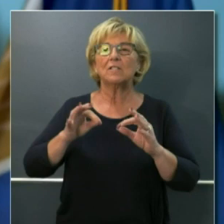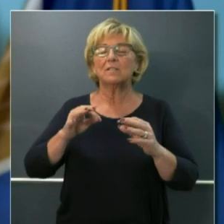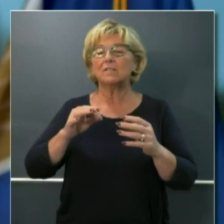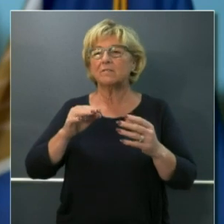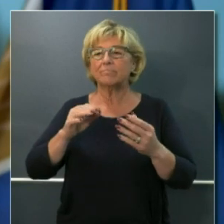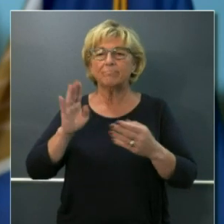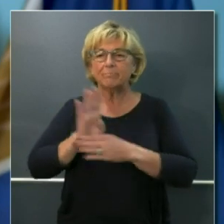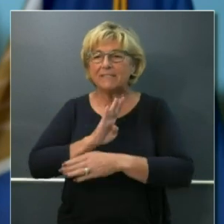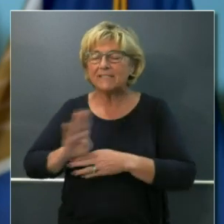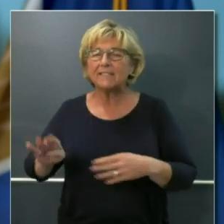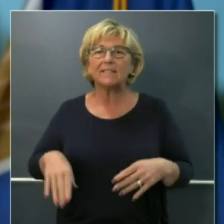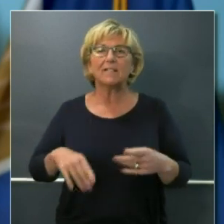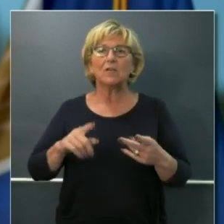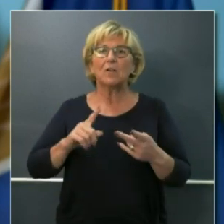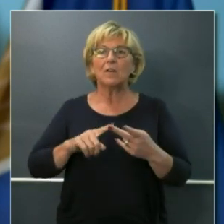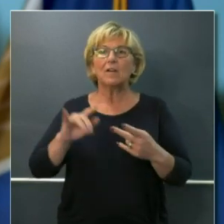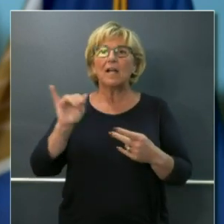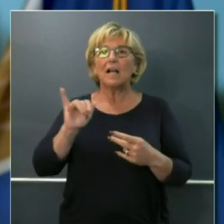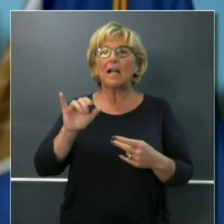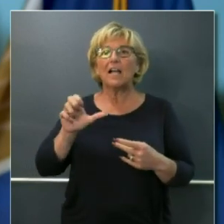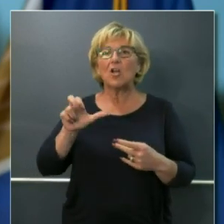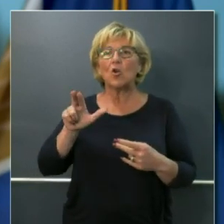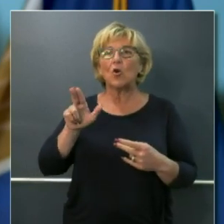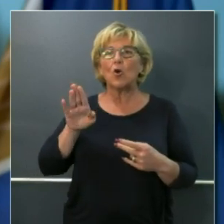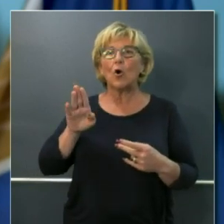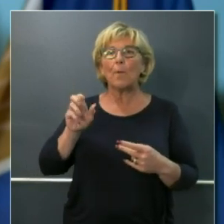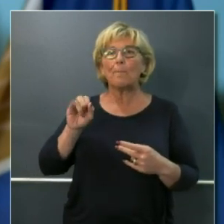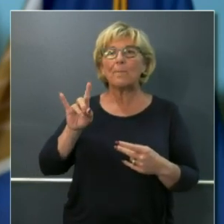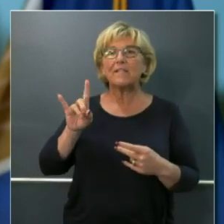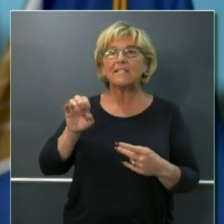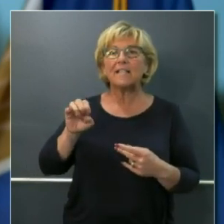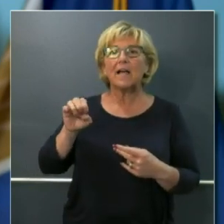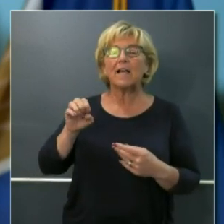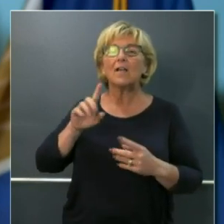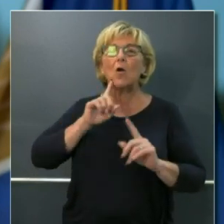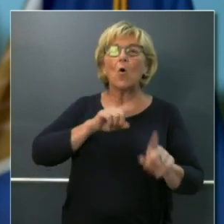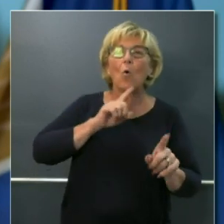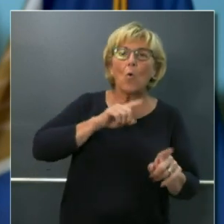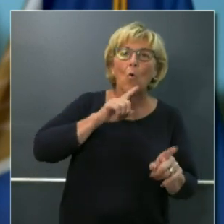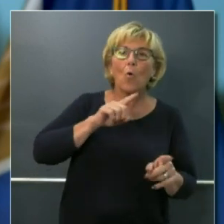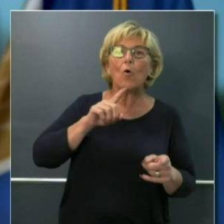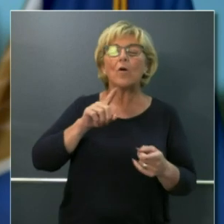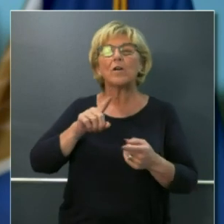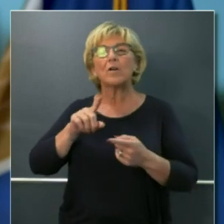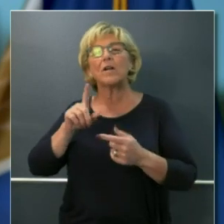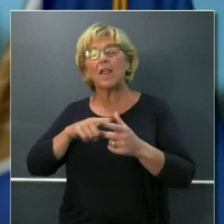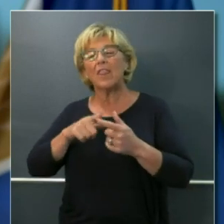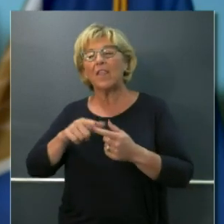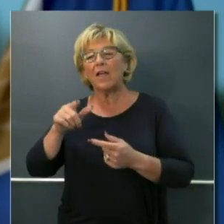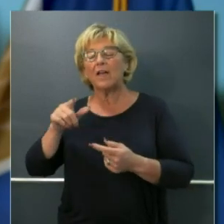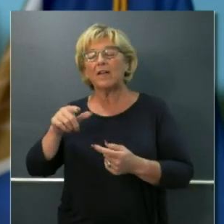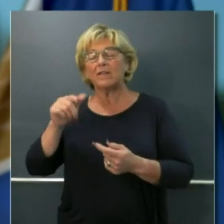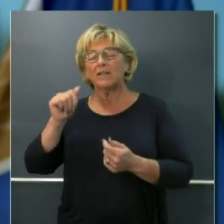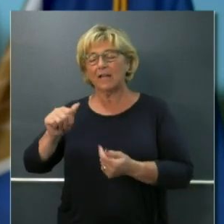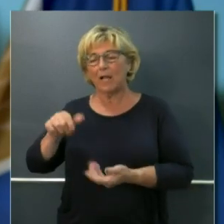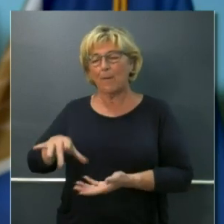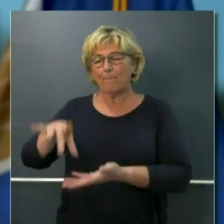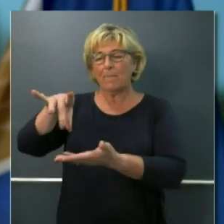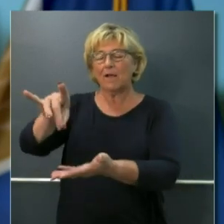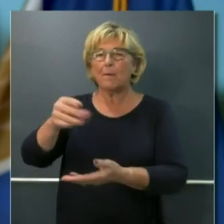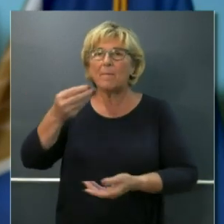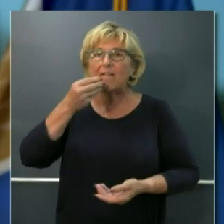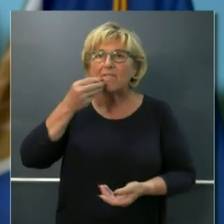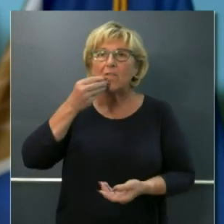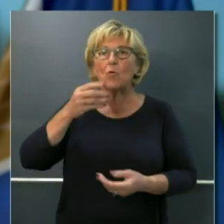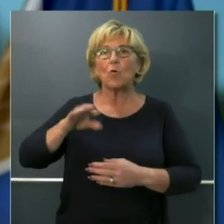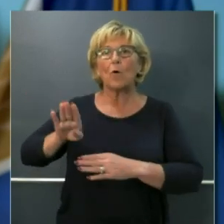retail, i.e. curbside retail for non-essential items, the issues that have been broadly defined